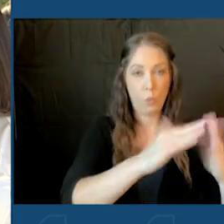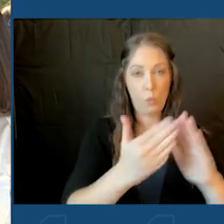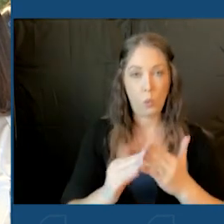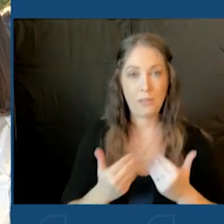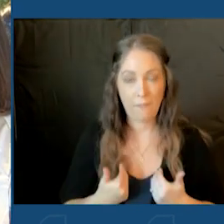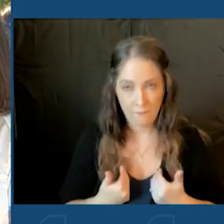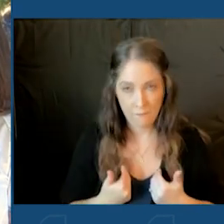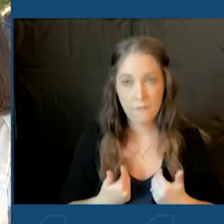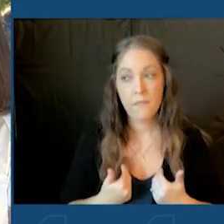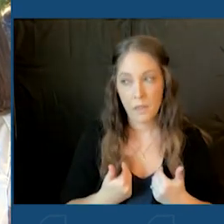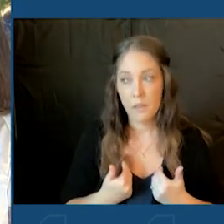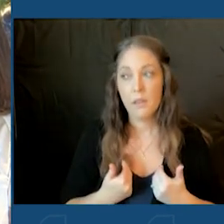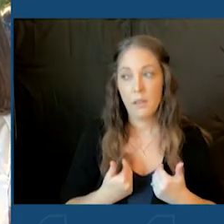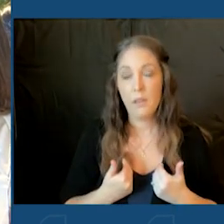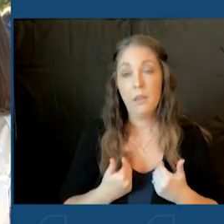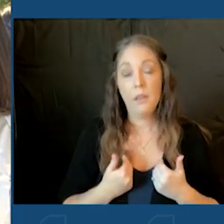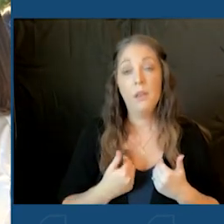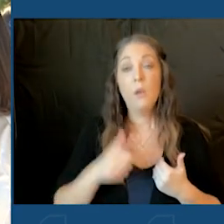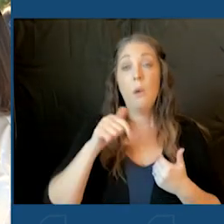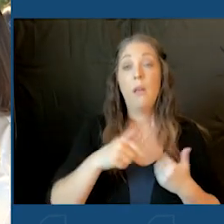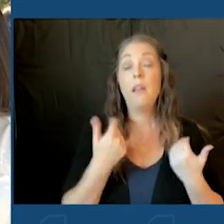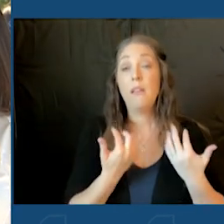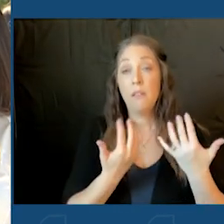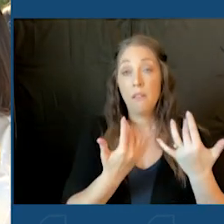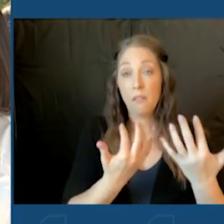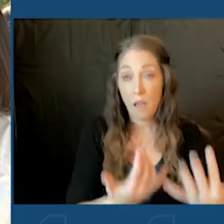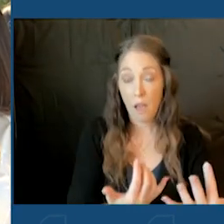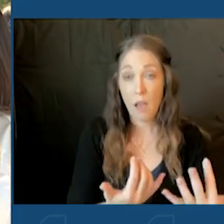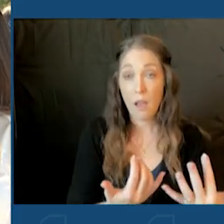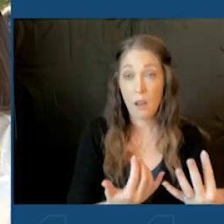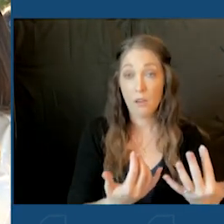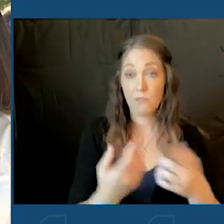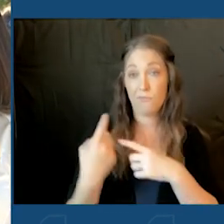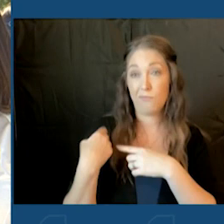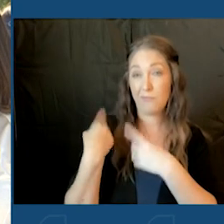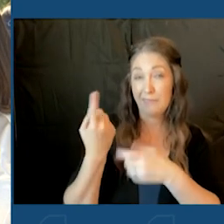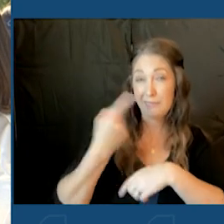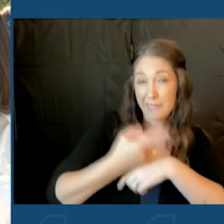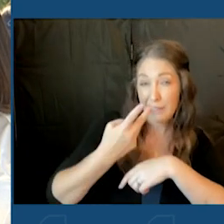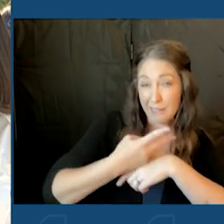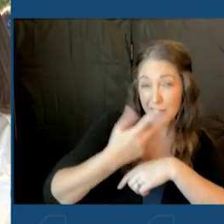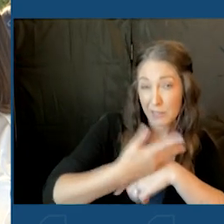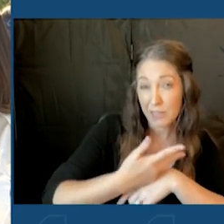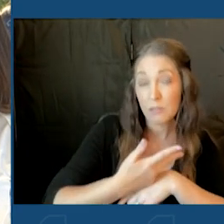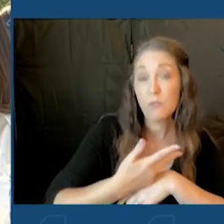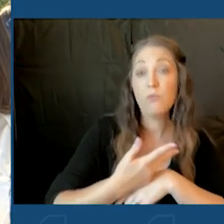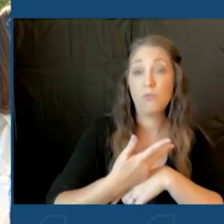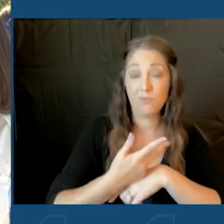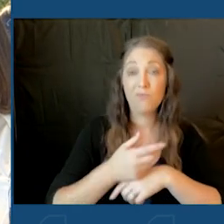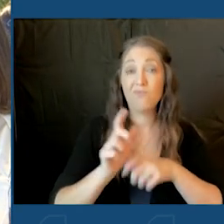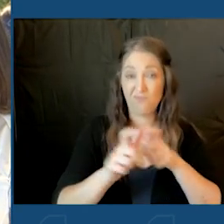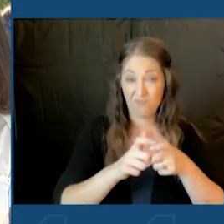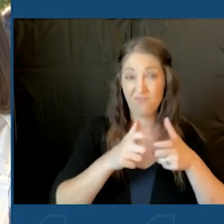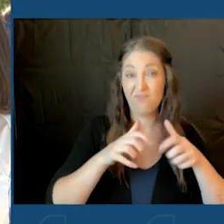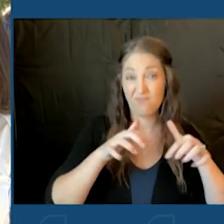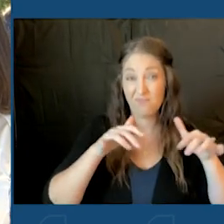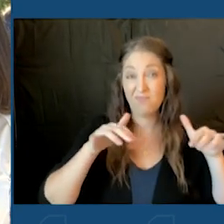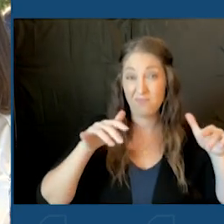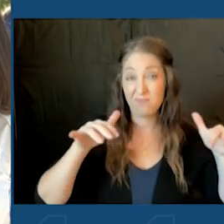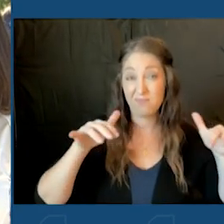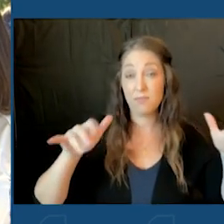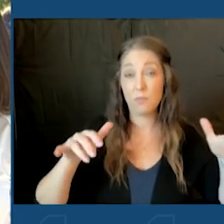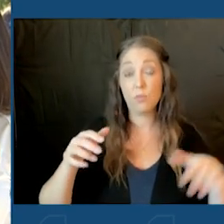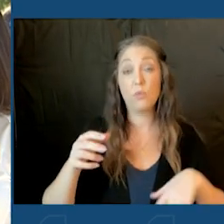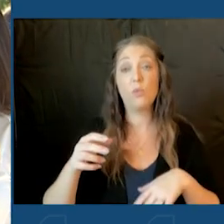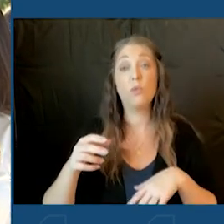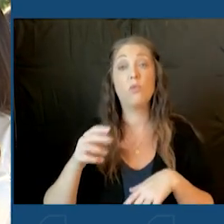And so this fire over the course of the last few days has increased in size. The 2 inches of rain that we